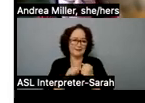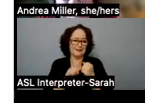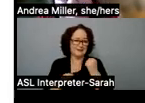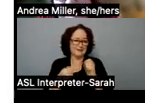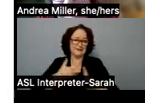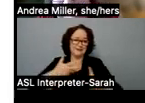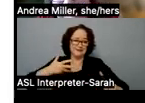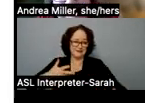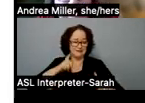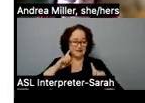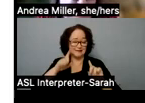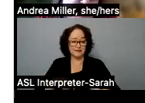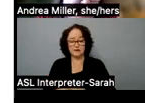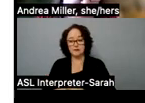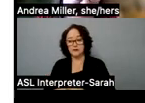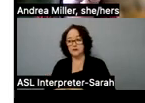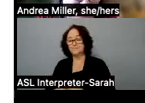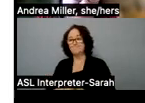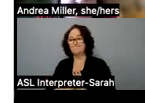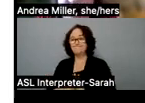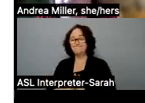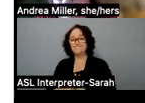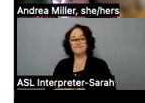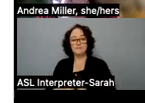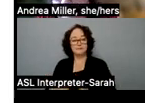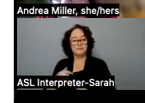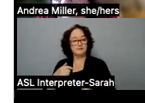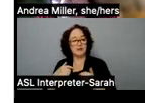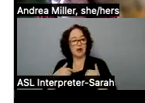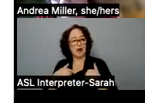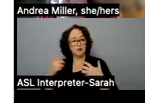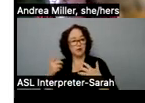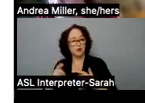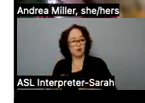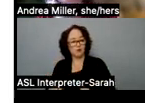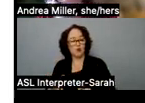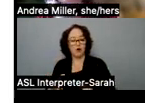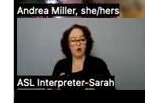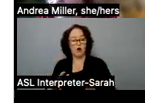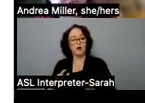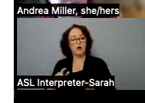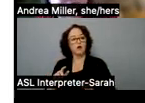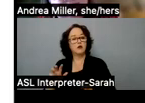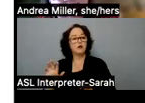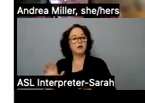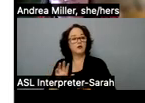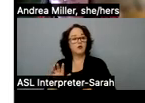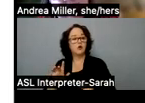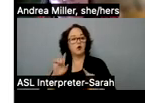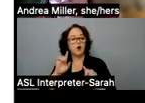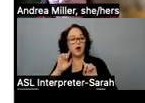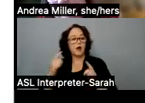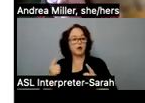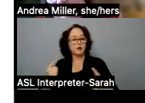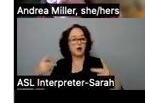to shortchange anyone in the answers. So what we will probably do with that